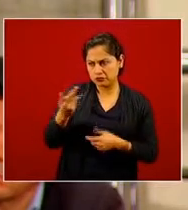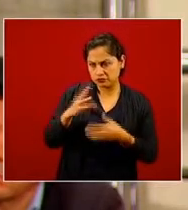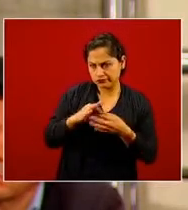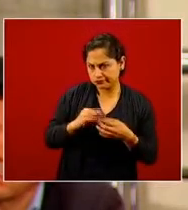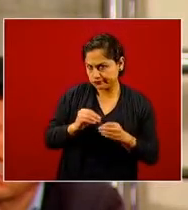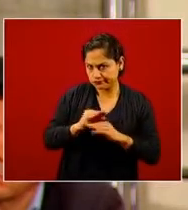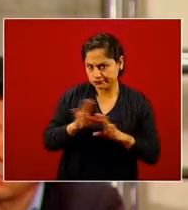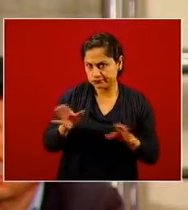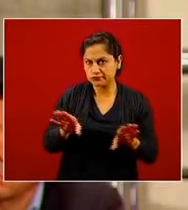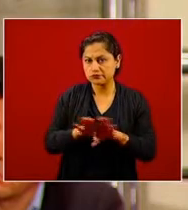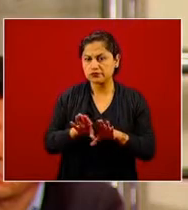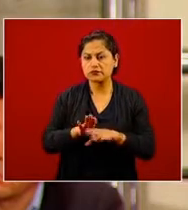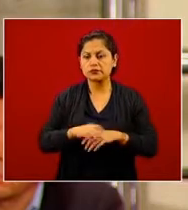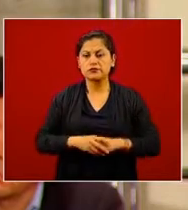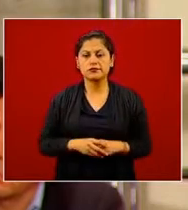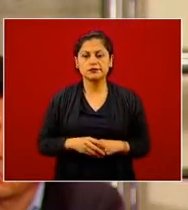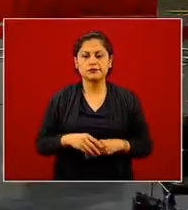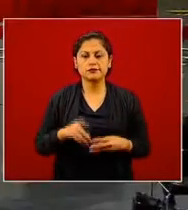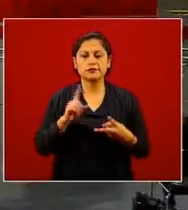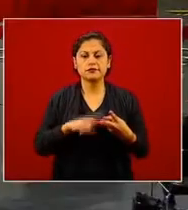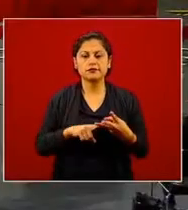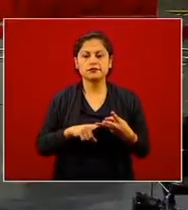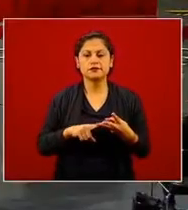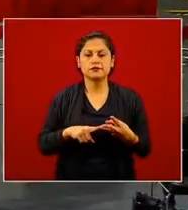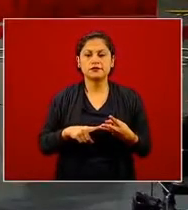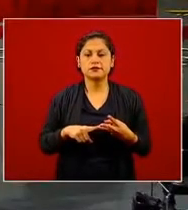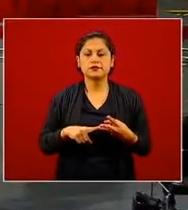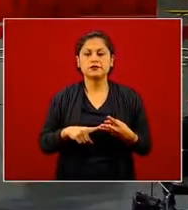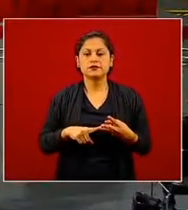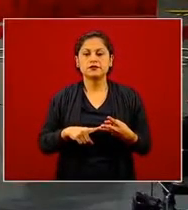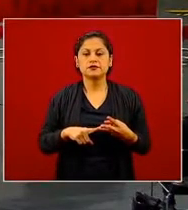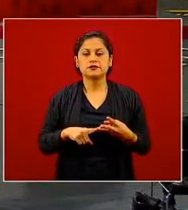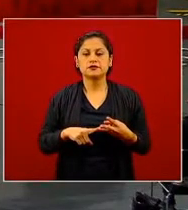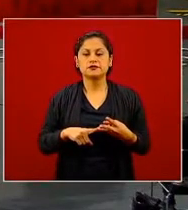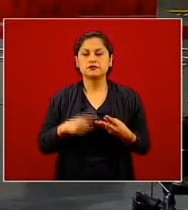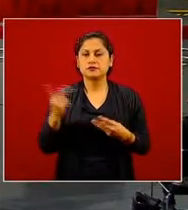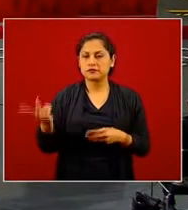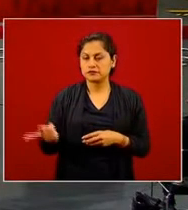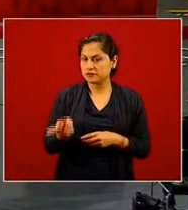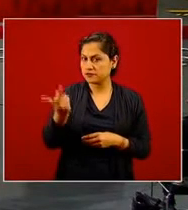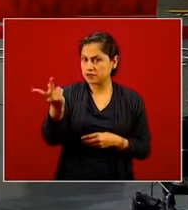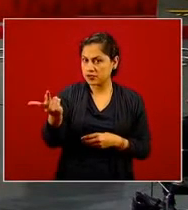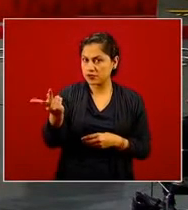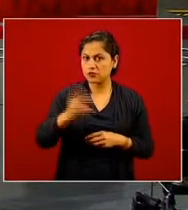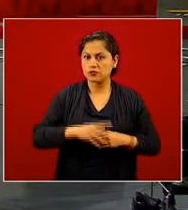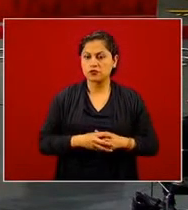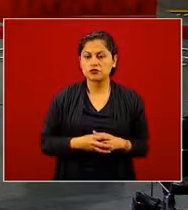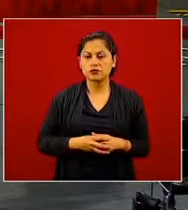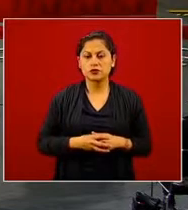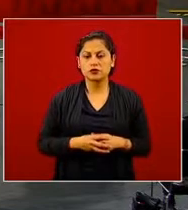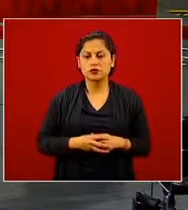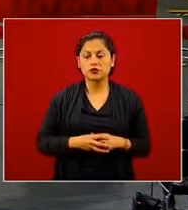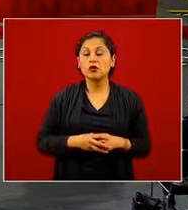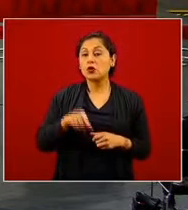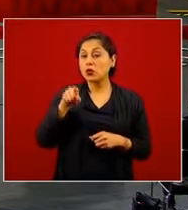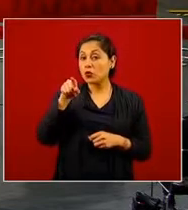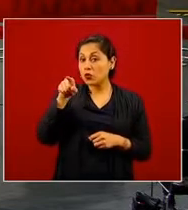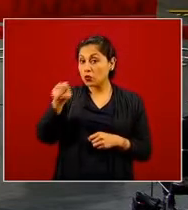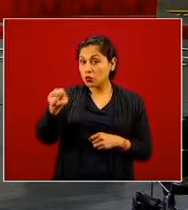So I'd like you to please make this clear for the people. And the third question is,